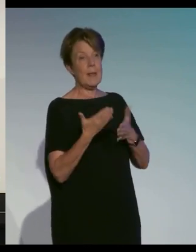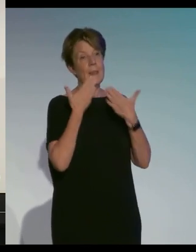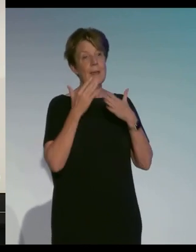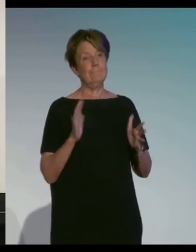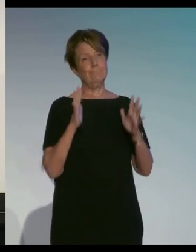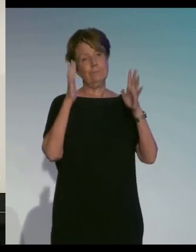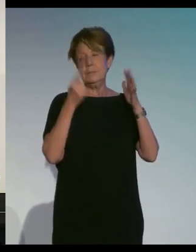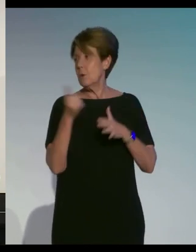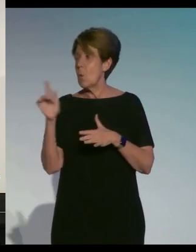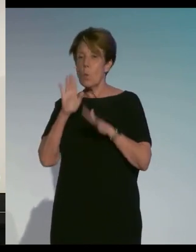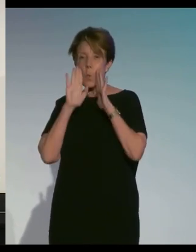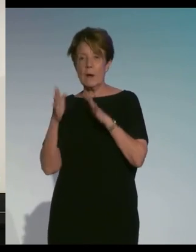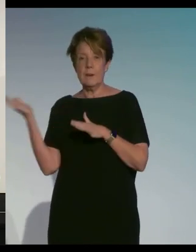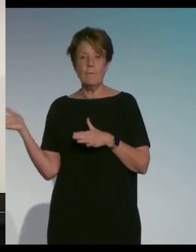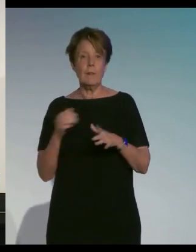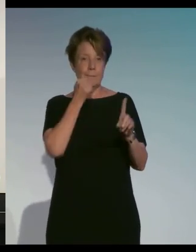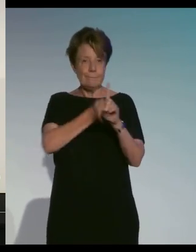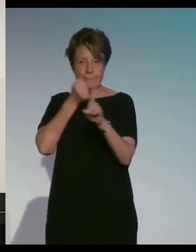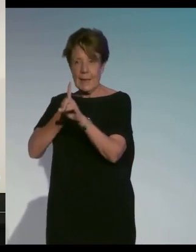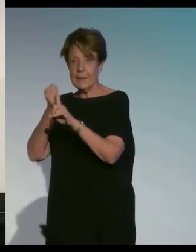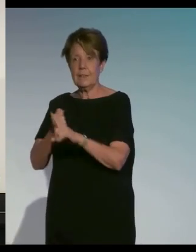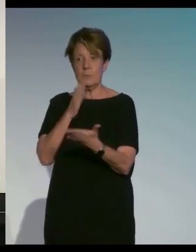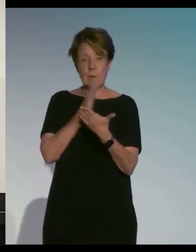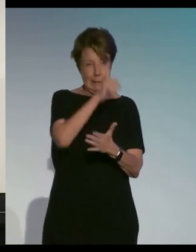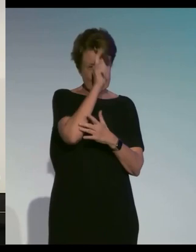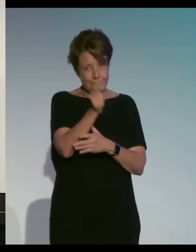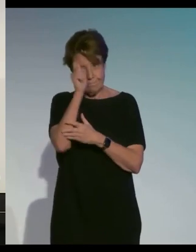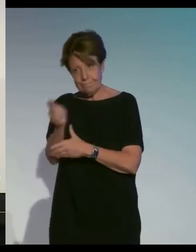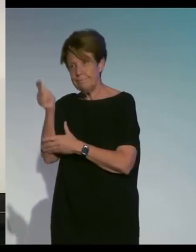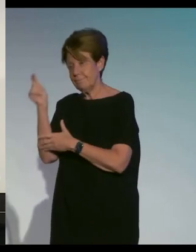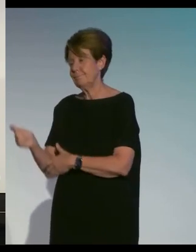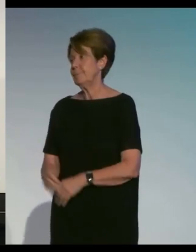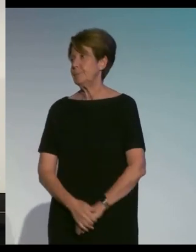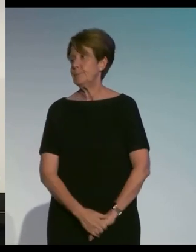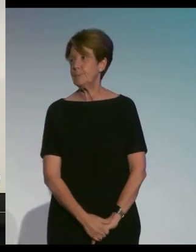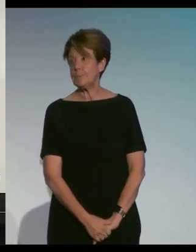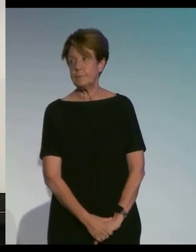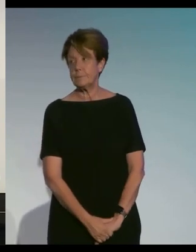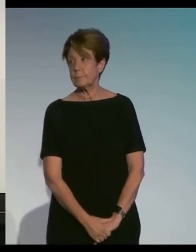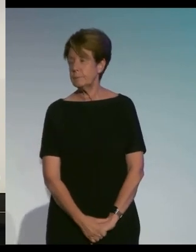distinguished and incredible advocates and jurists.